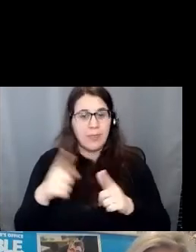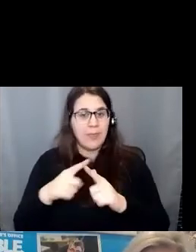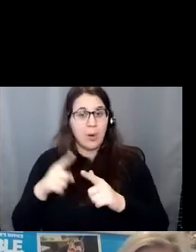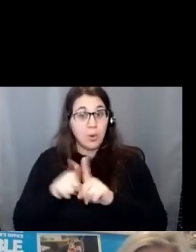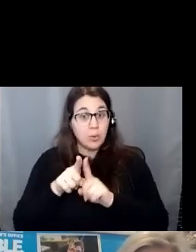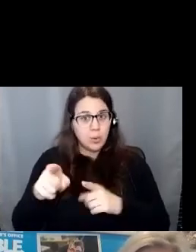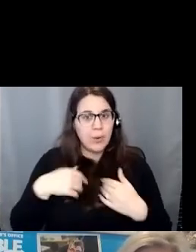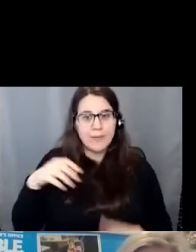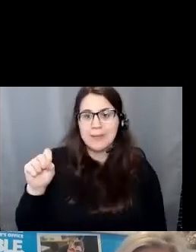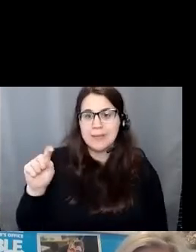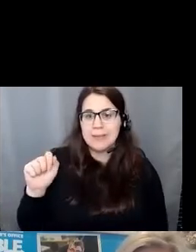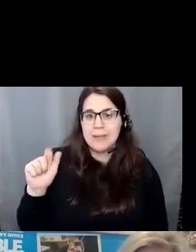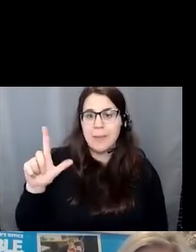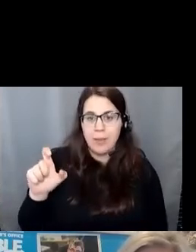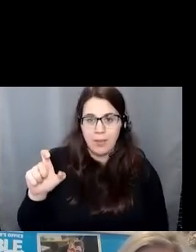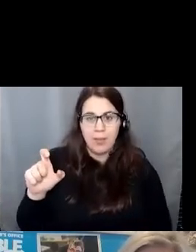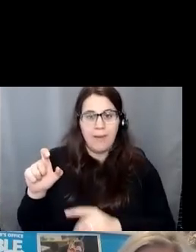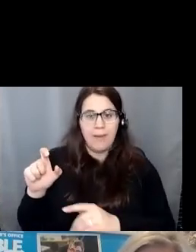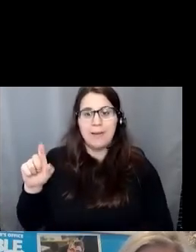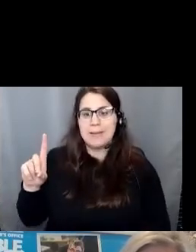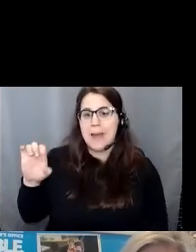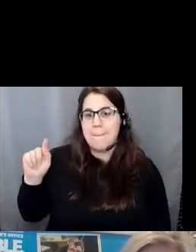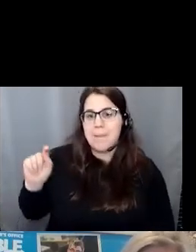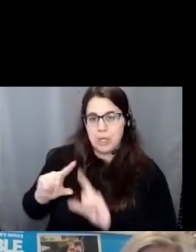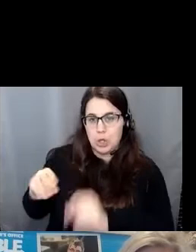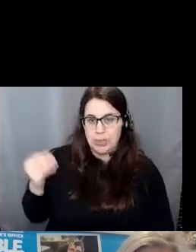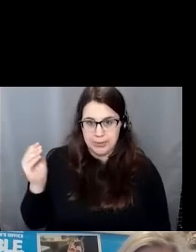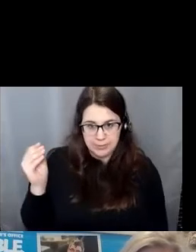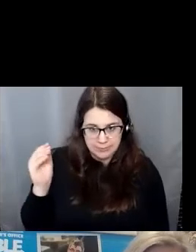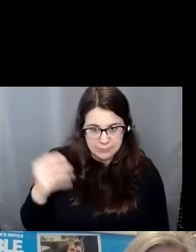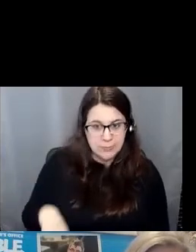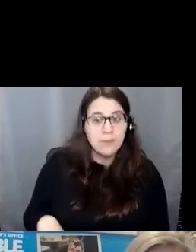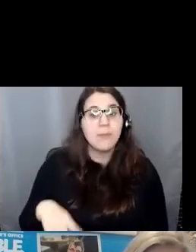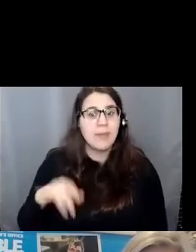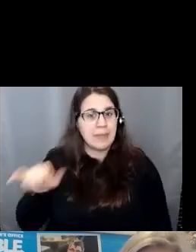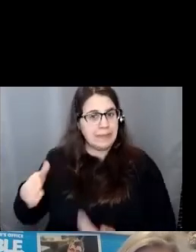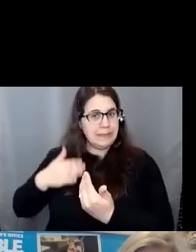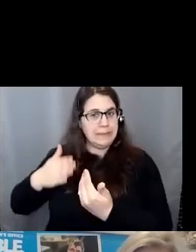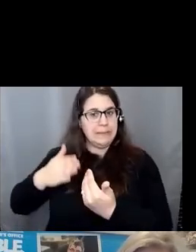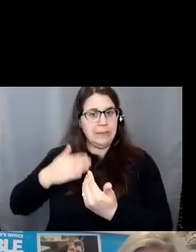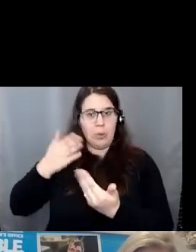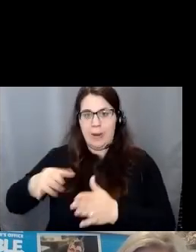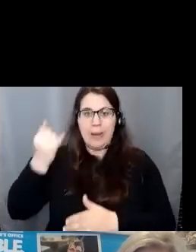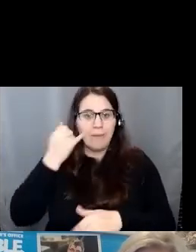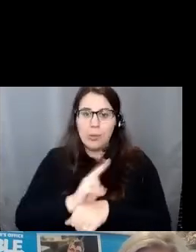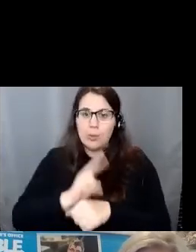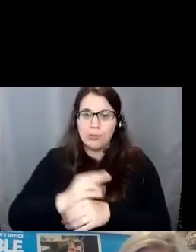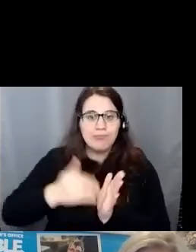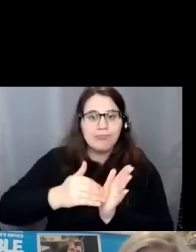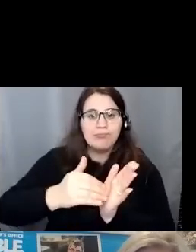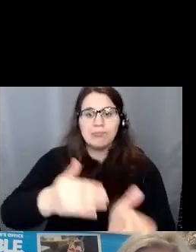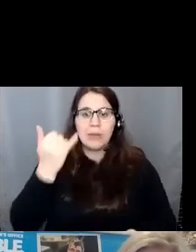these are a very convenient method for individuals that plan to use the monies in the account more frequently, for example, to pay